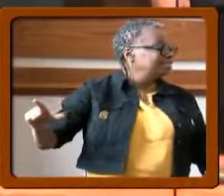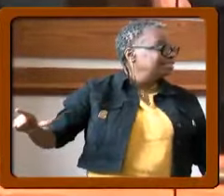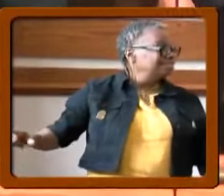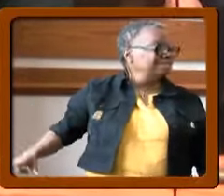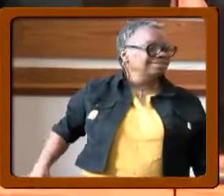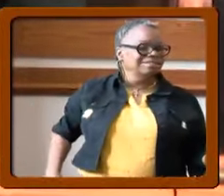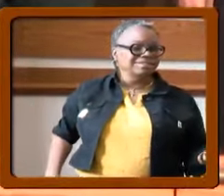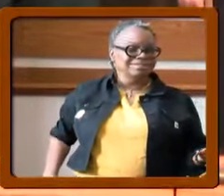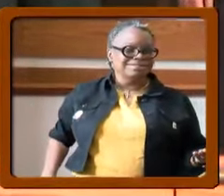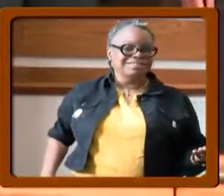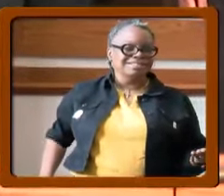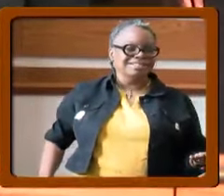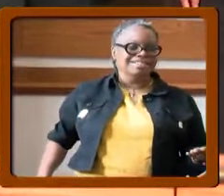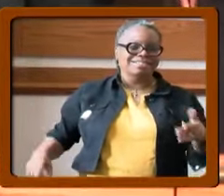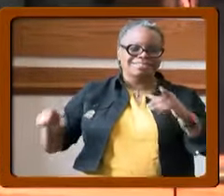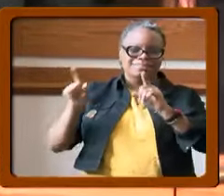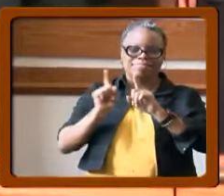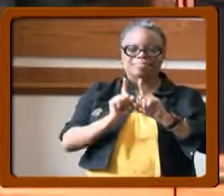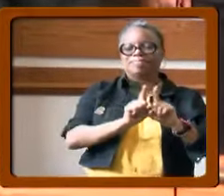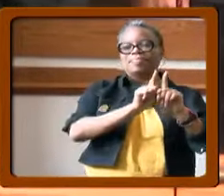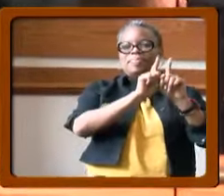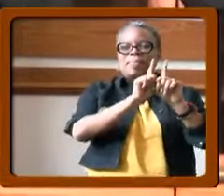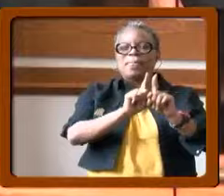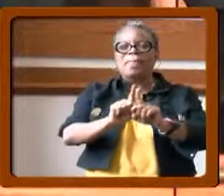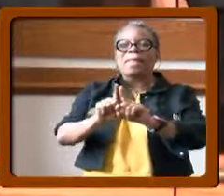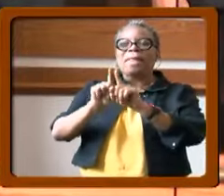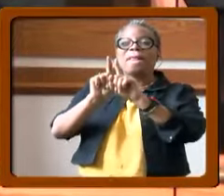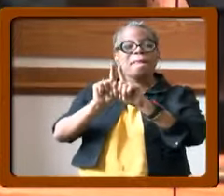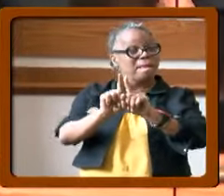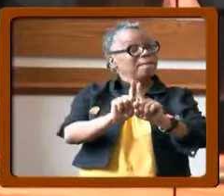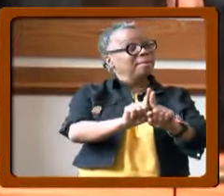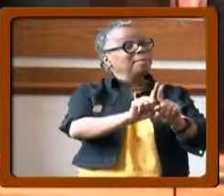Lord on my side.